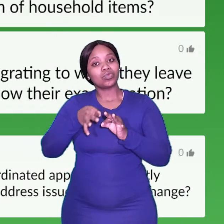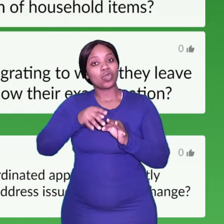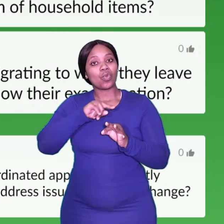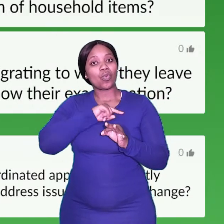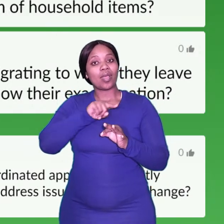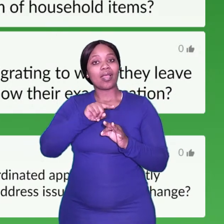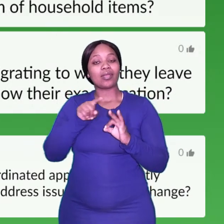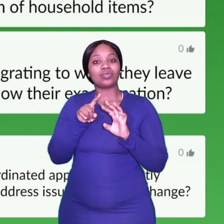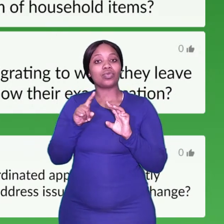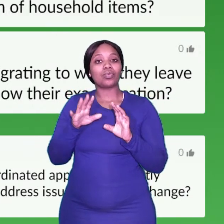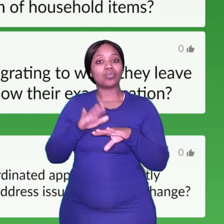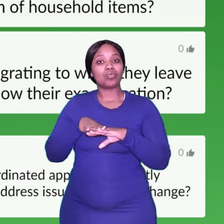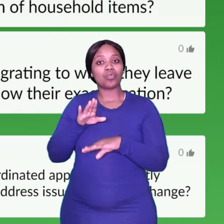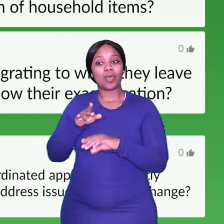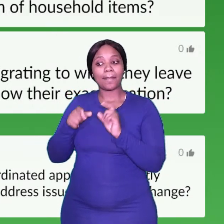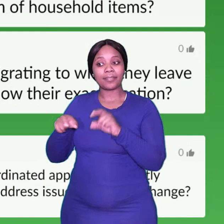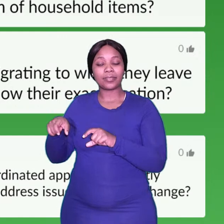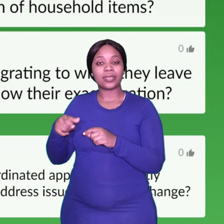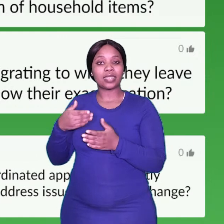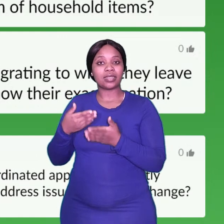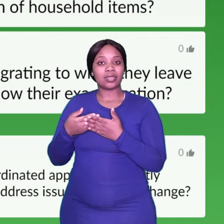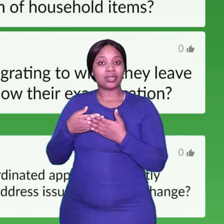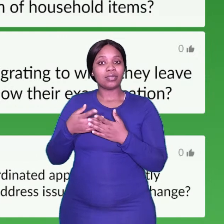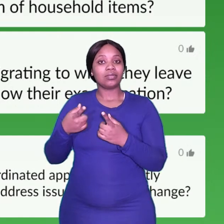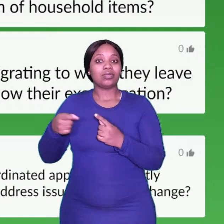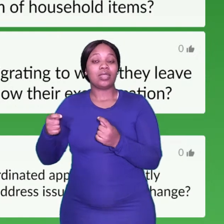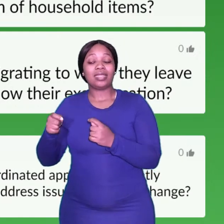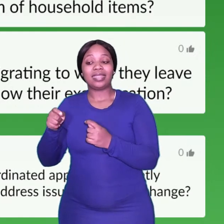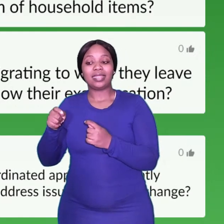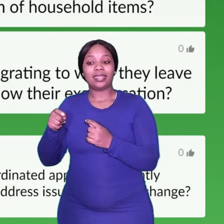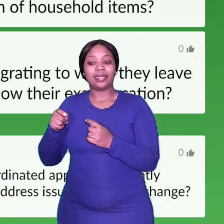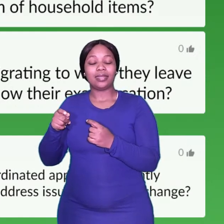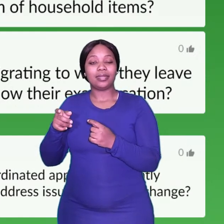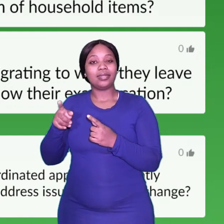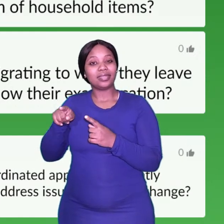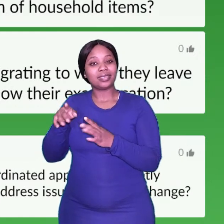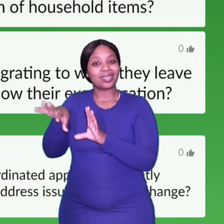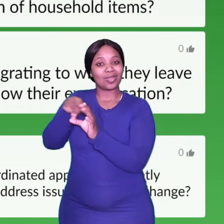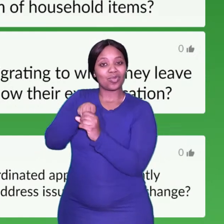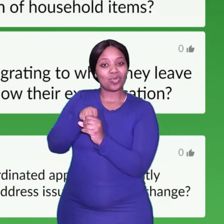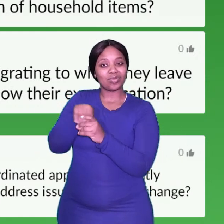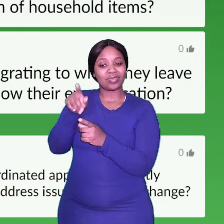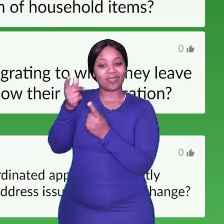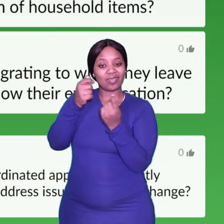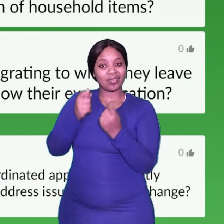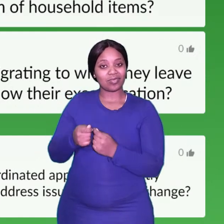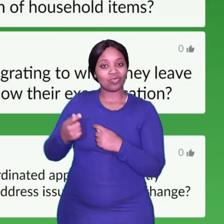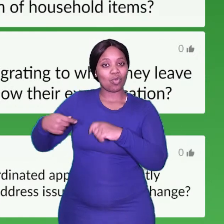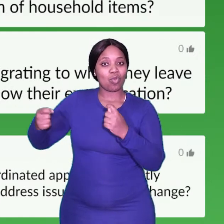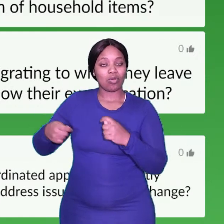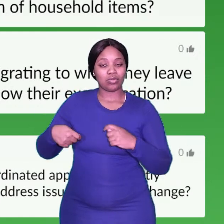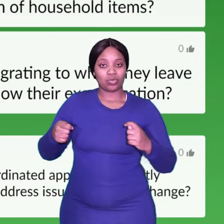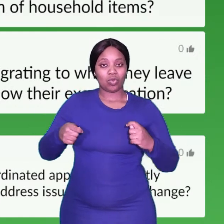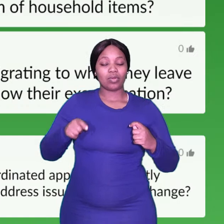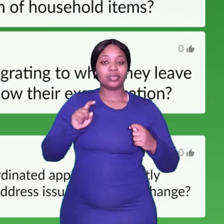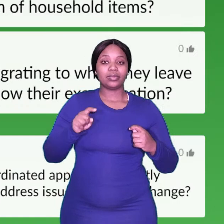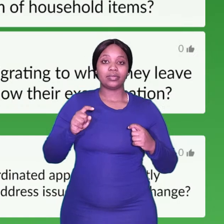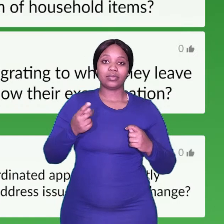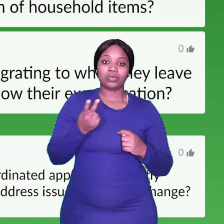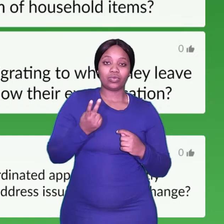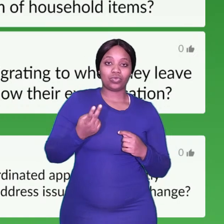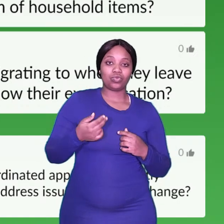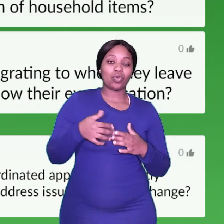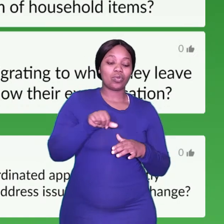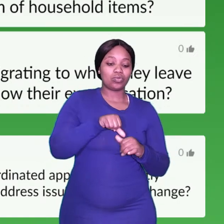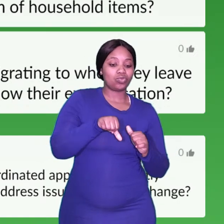temporary migrants. These includes financial cost, but the main two areas of concerns are health and social